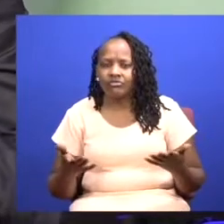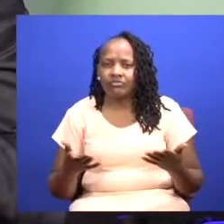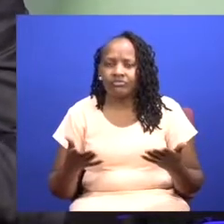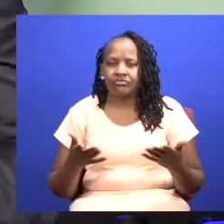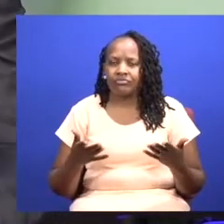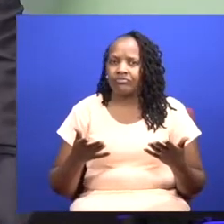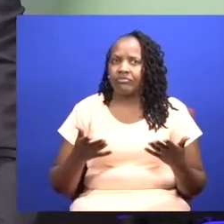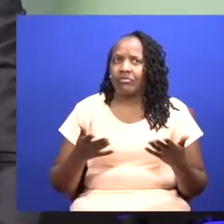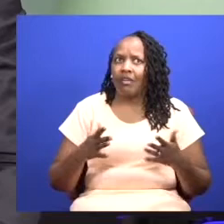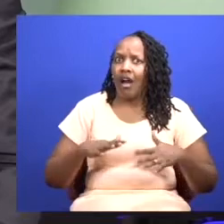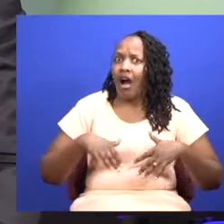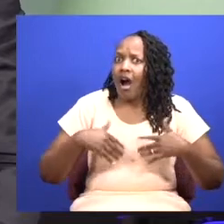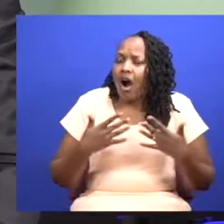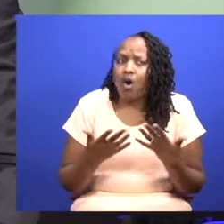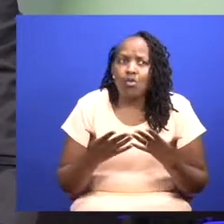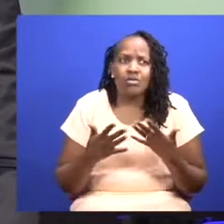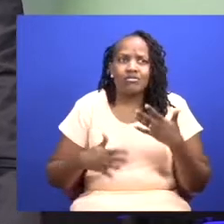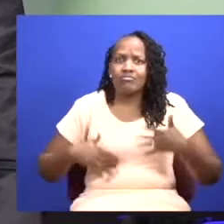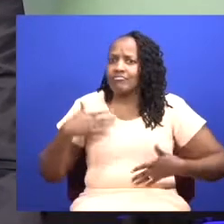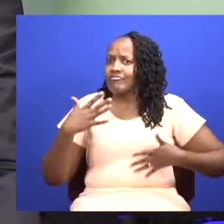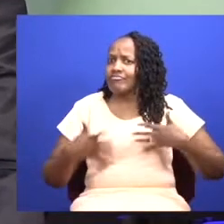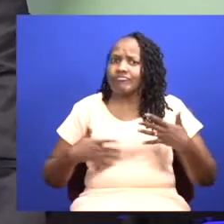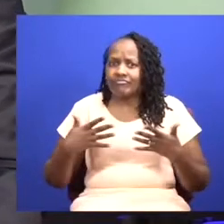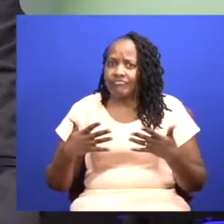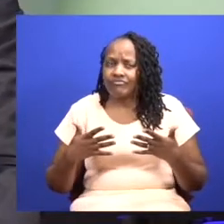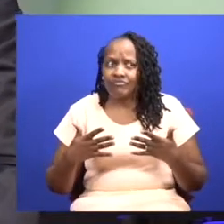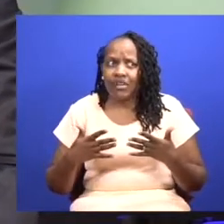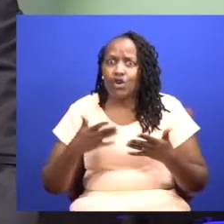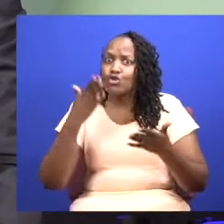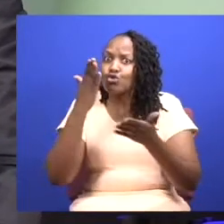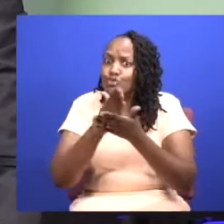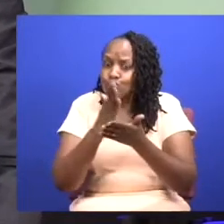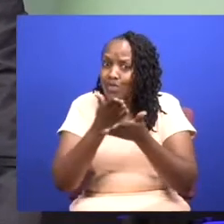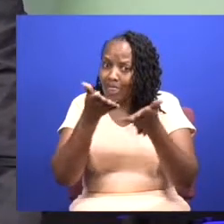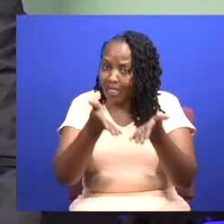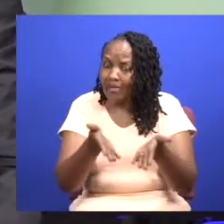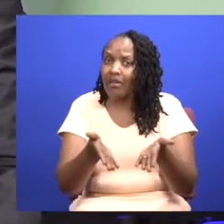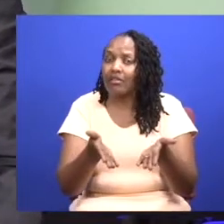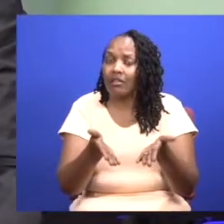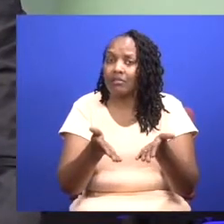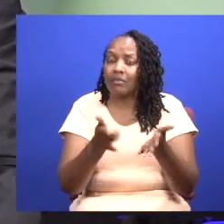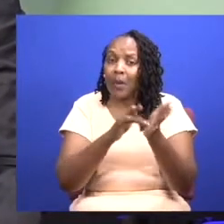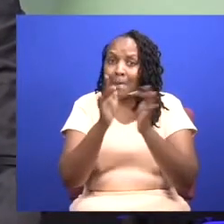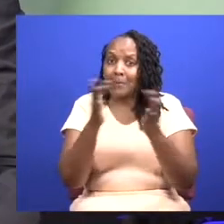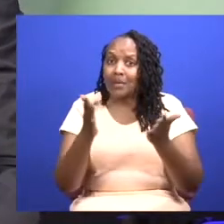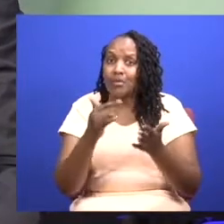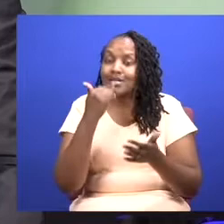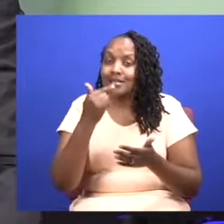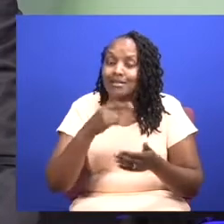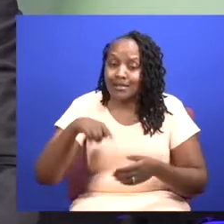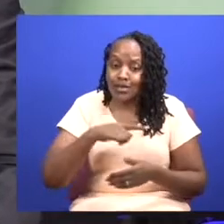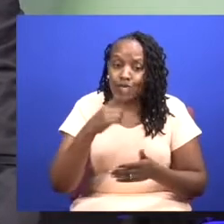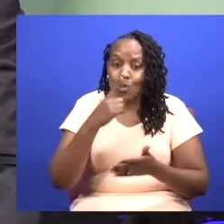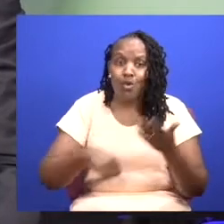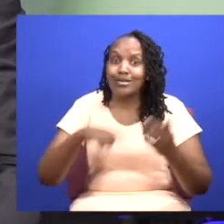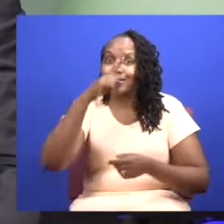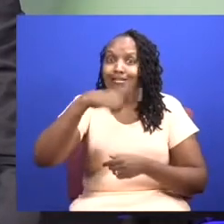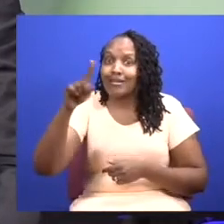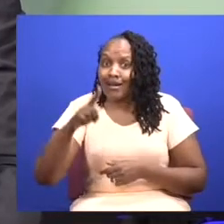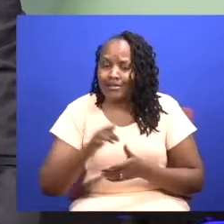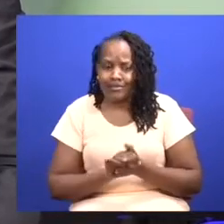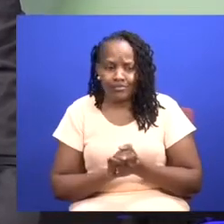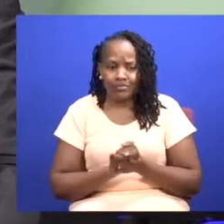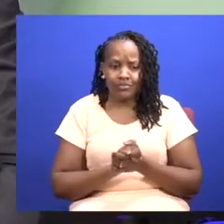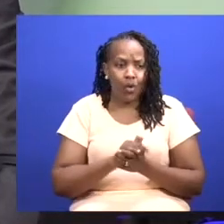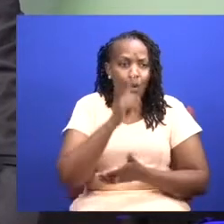our conduct, but also in terms of truth, in terms of our doctrine. The Bible tells us what's right in life. It tells